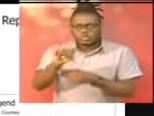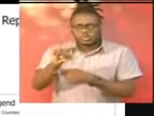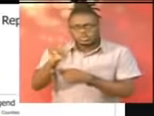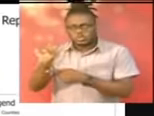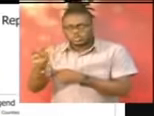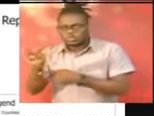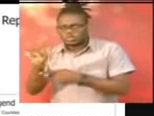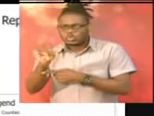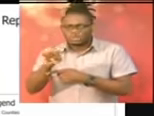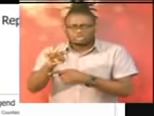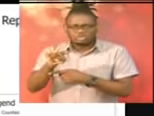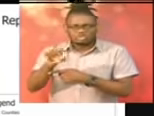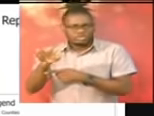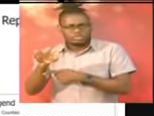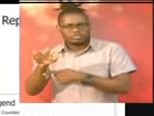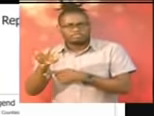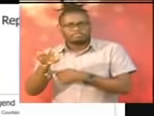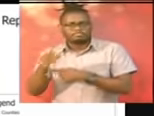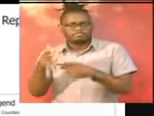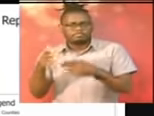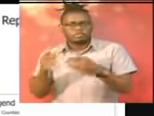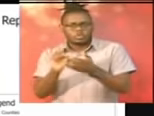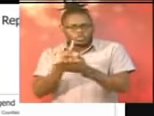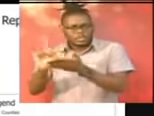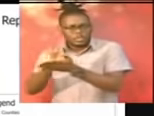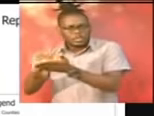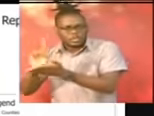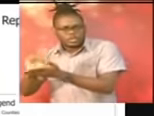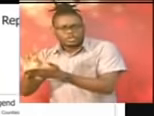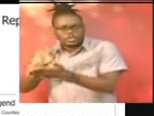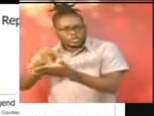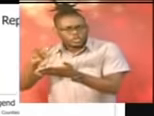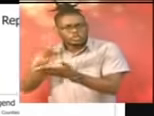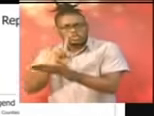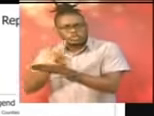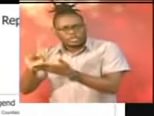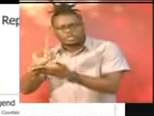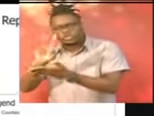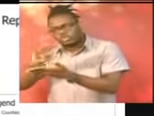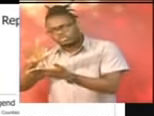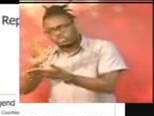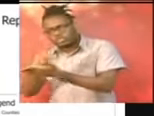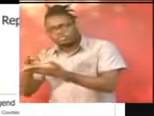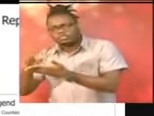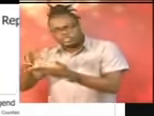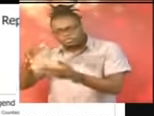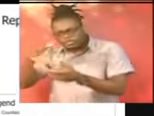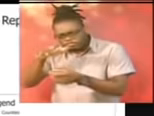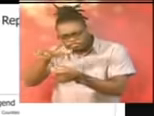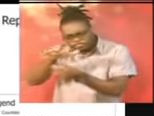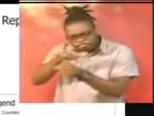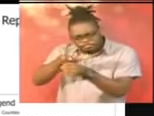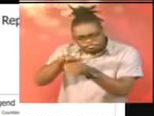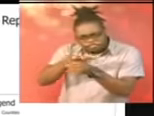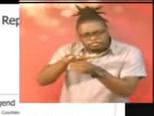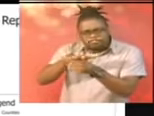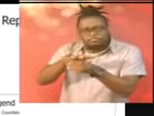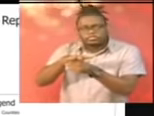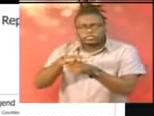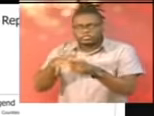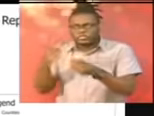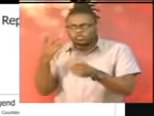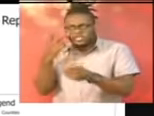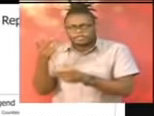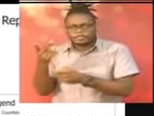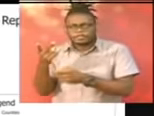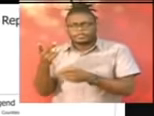12th of June. So generally about a month thereabout. What the analysis does is it allows us to identify upward and